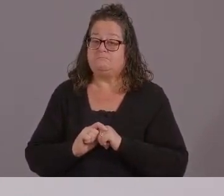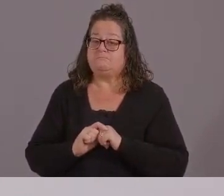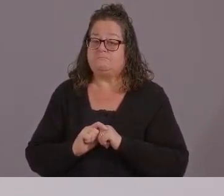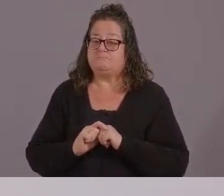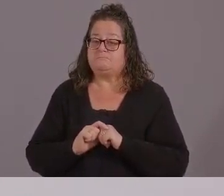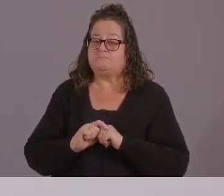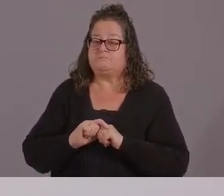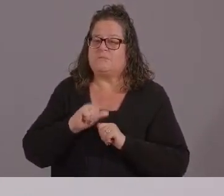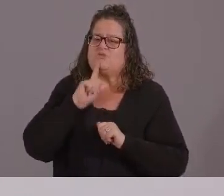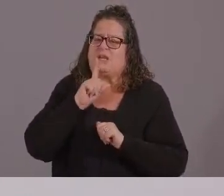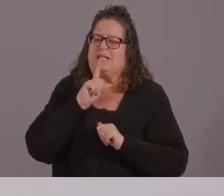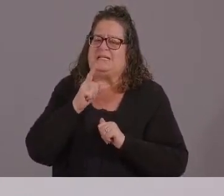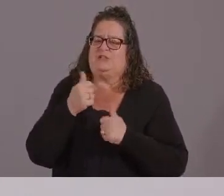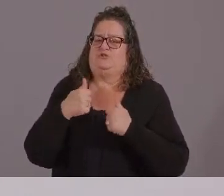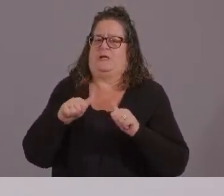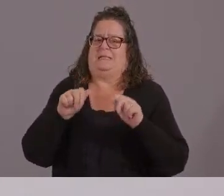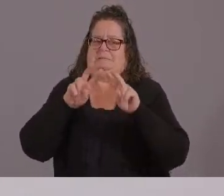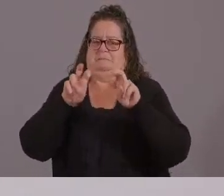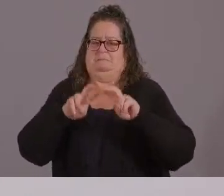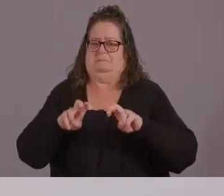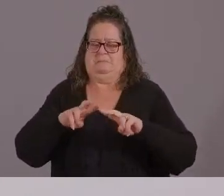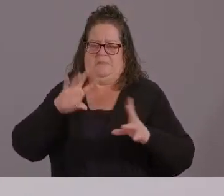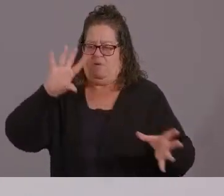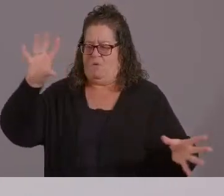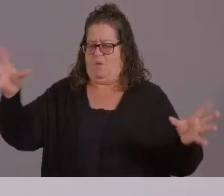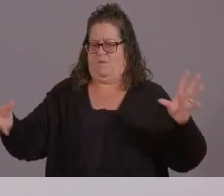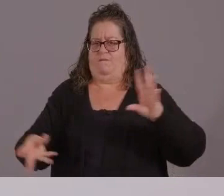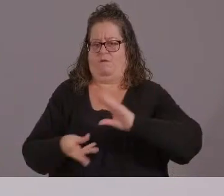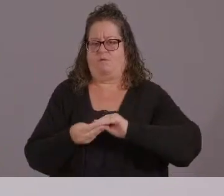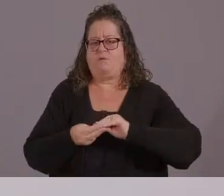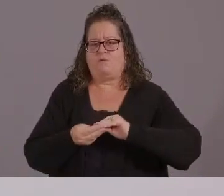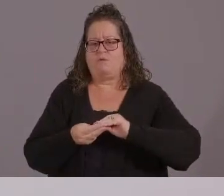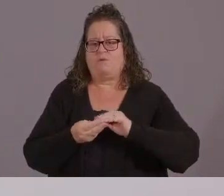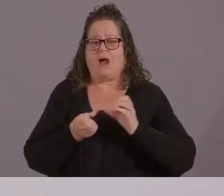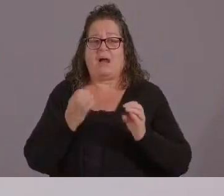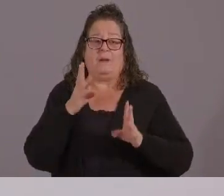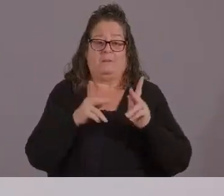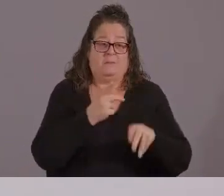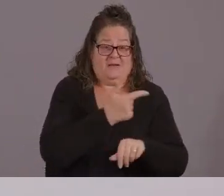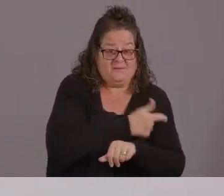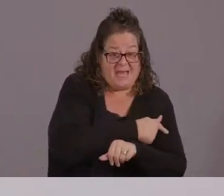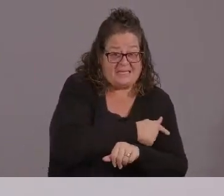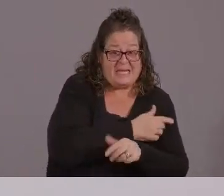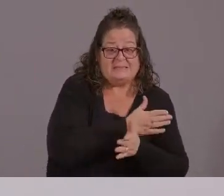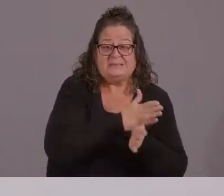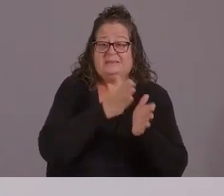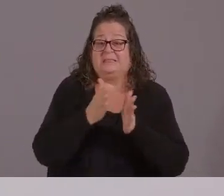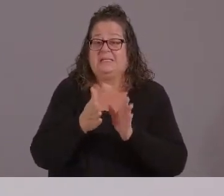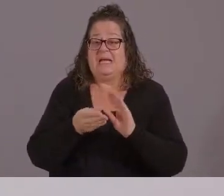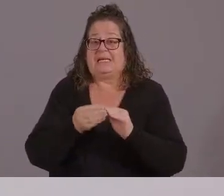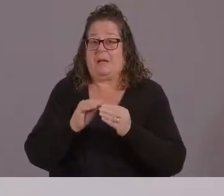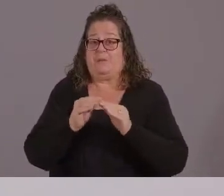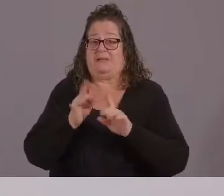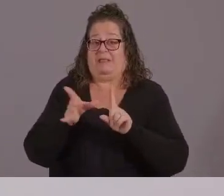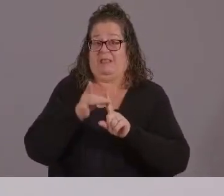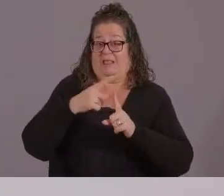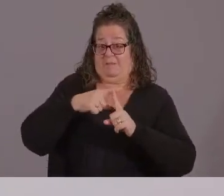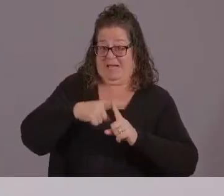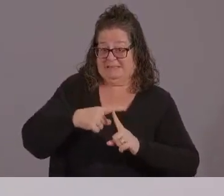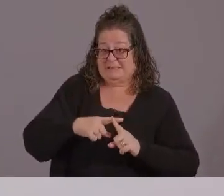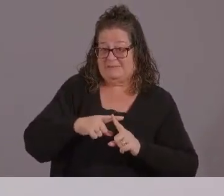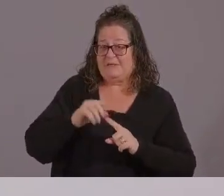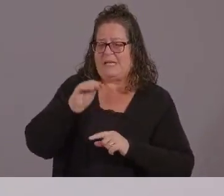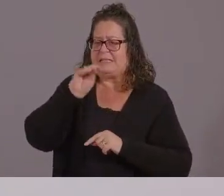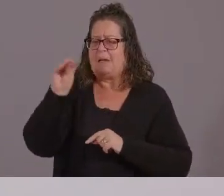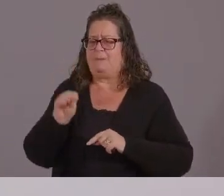holistic. So as we're looking at how many people are vaccinated, the number of cases, the percent positivity, I'm not sure that there's just one that would cause